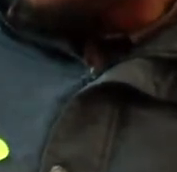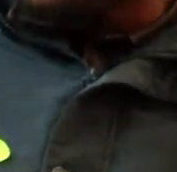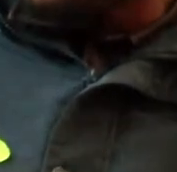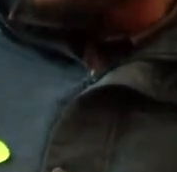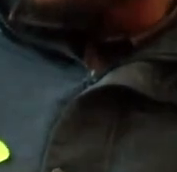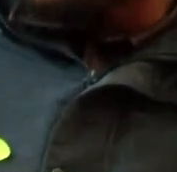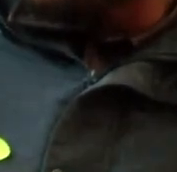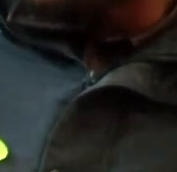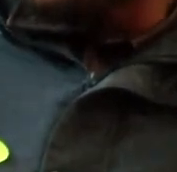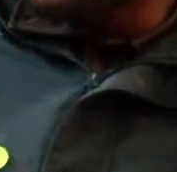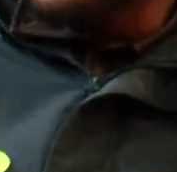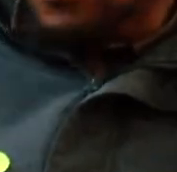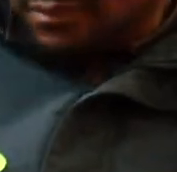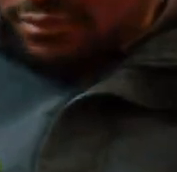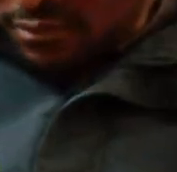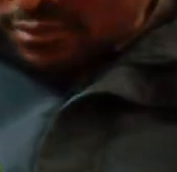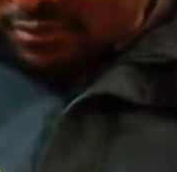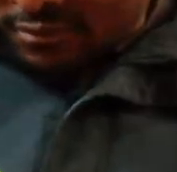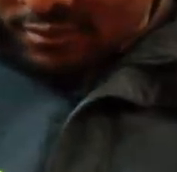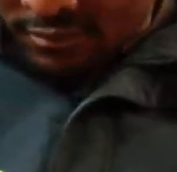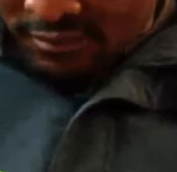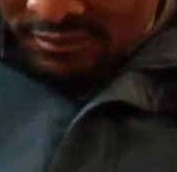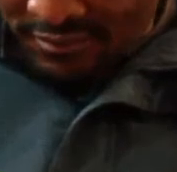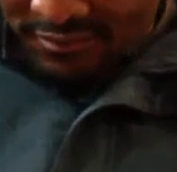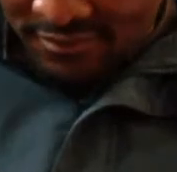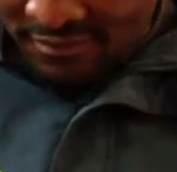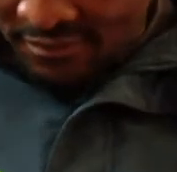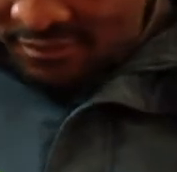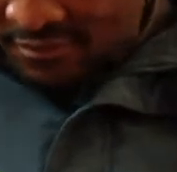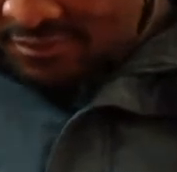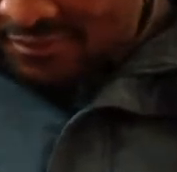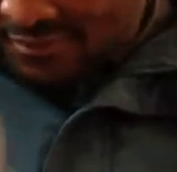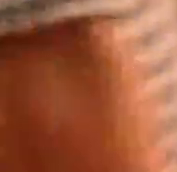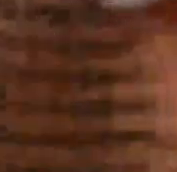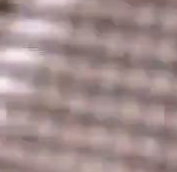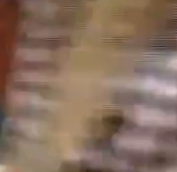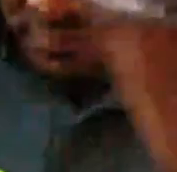the rest of you let's write take their form